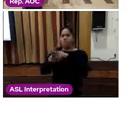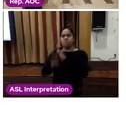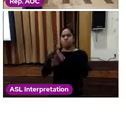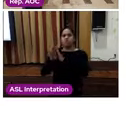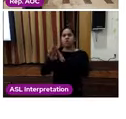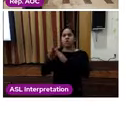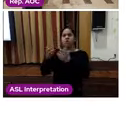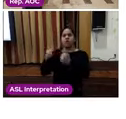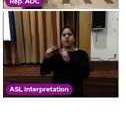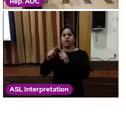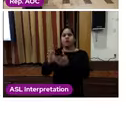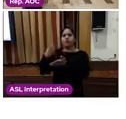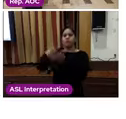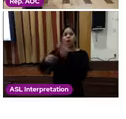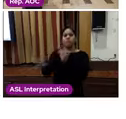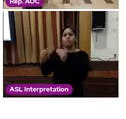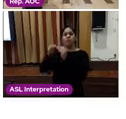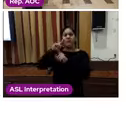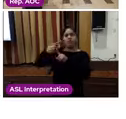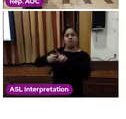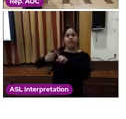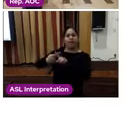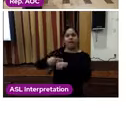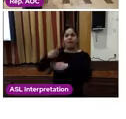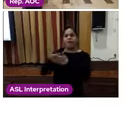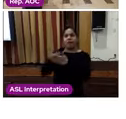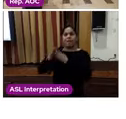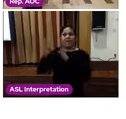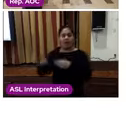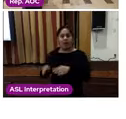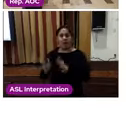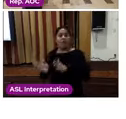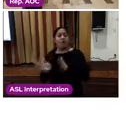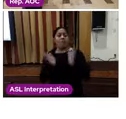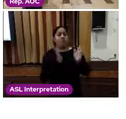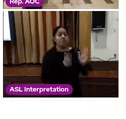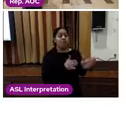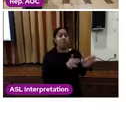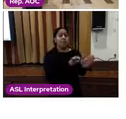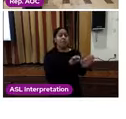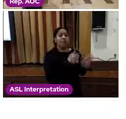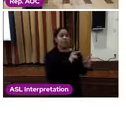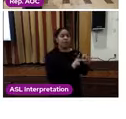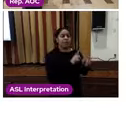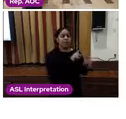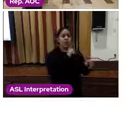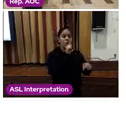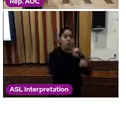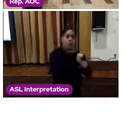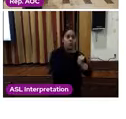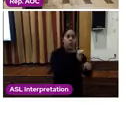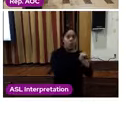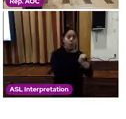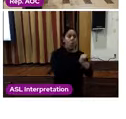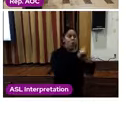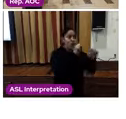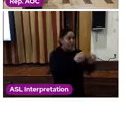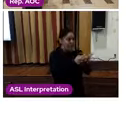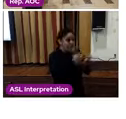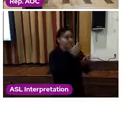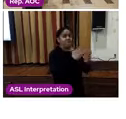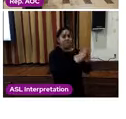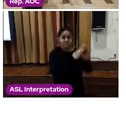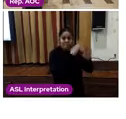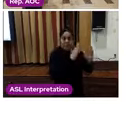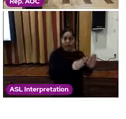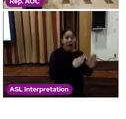of purchasing homes, but also of rent. But then also you have the other side, where working families who were able to buy a home